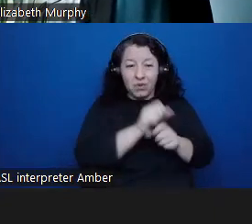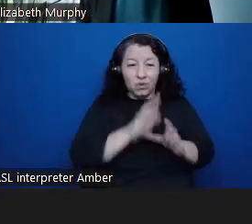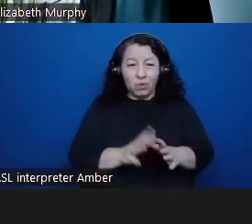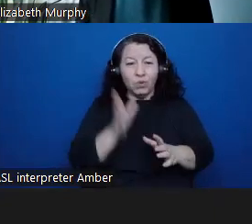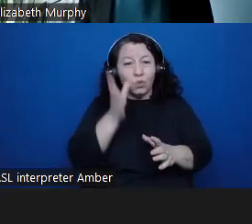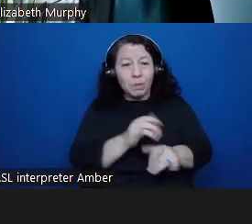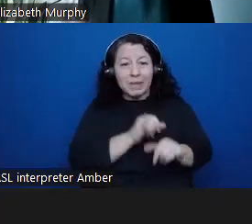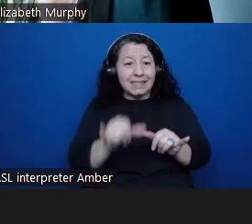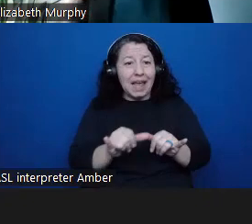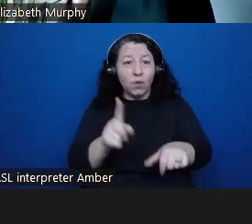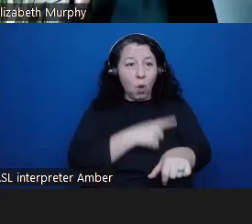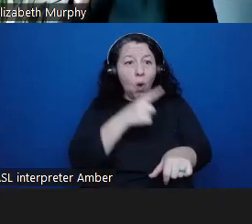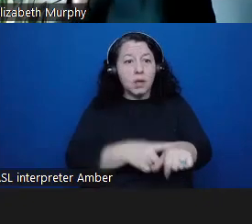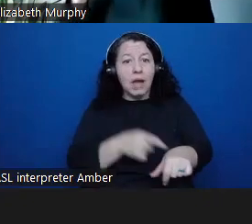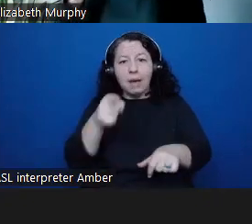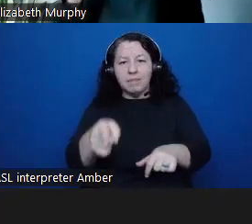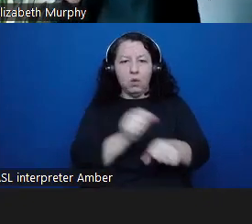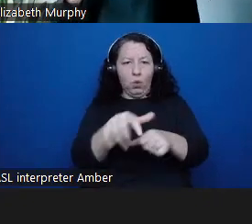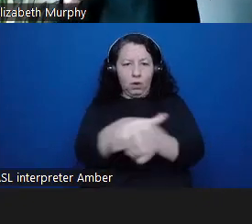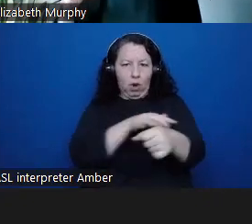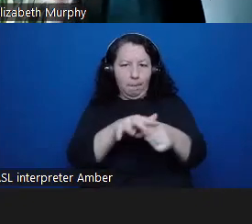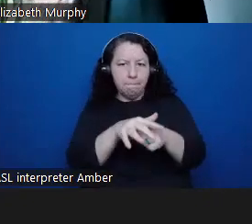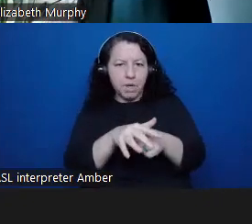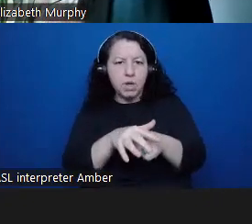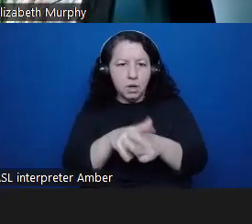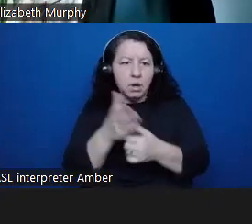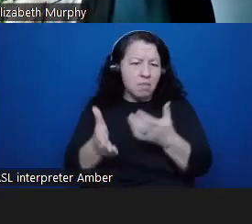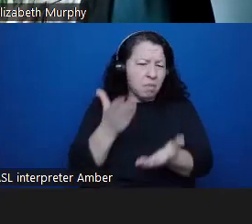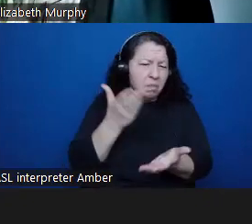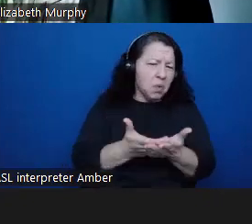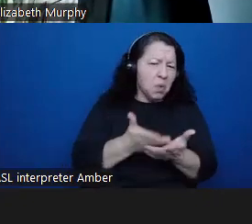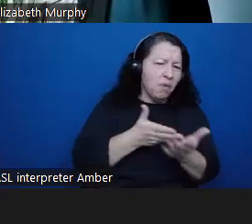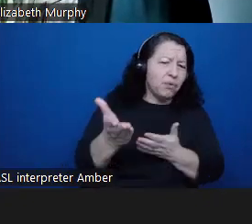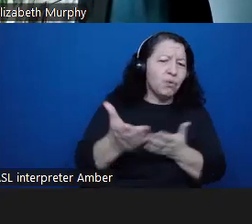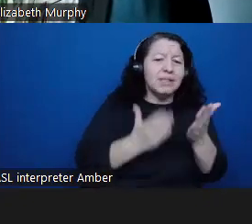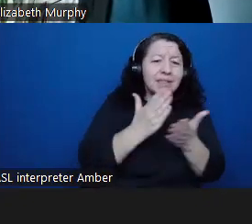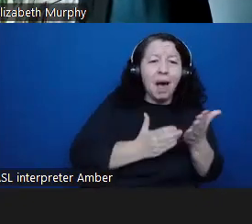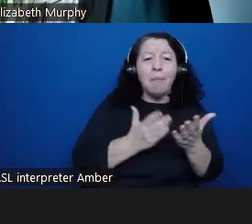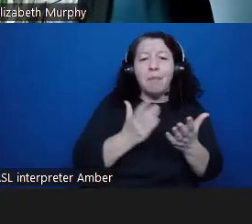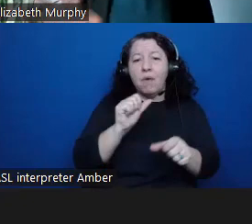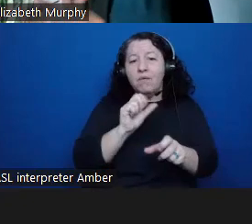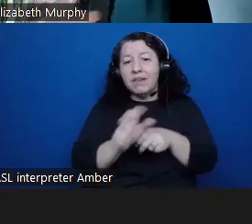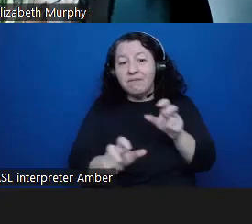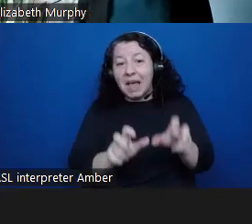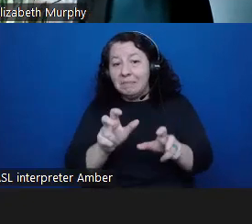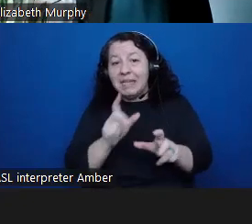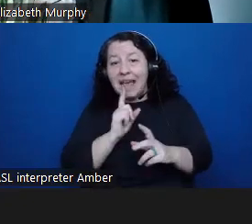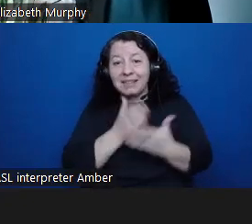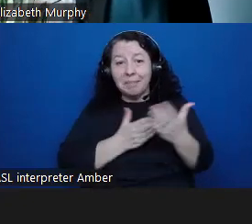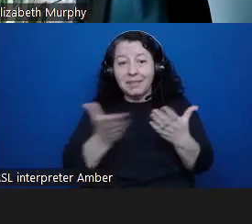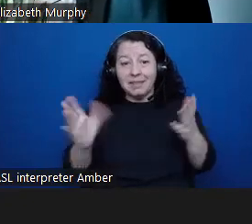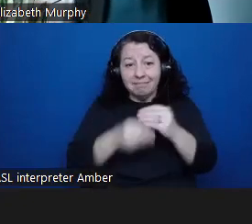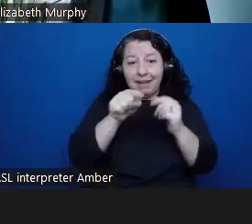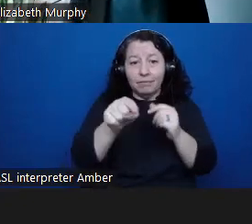the workshops. And this is perhaps evidenced by some of the investments made in those workspaces. In this workshop